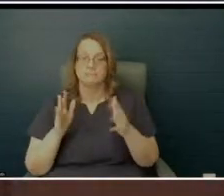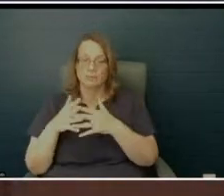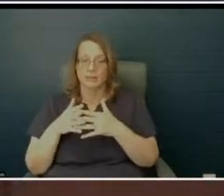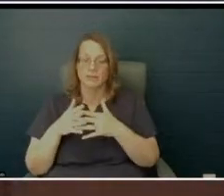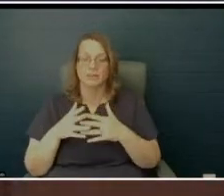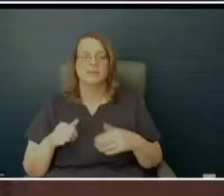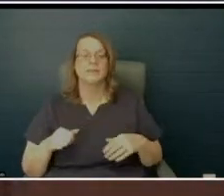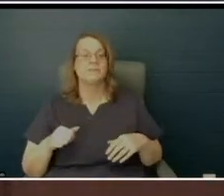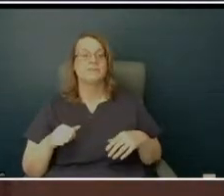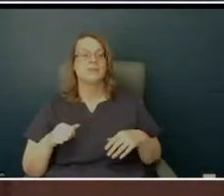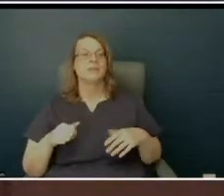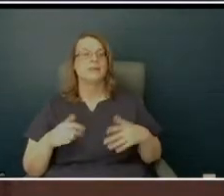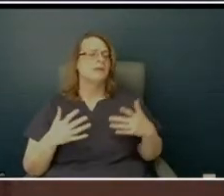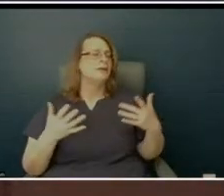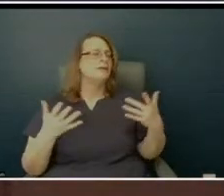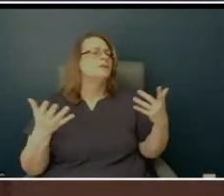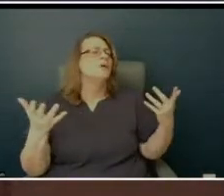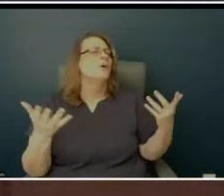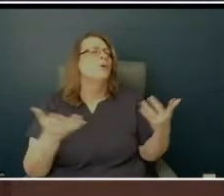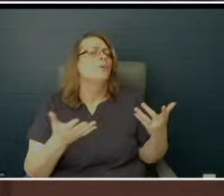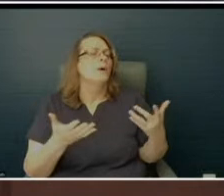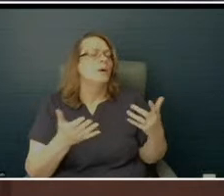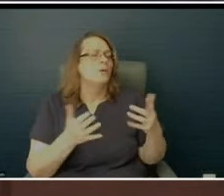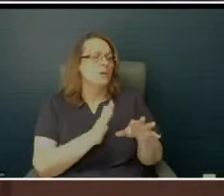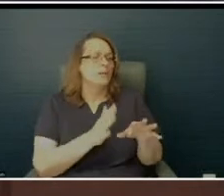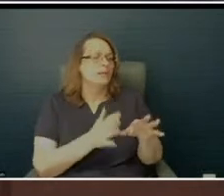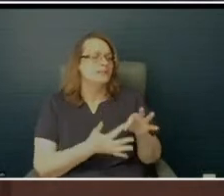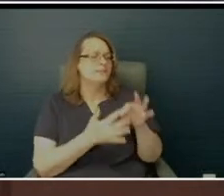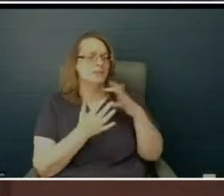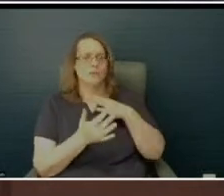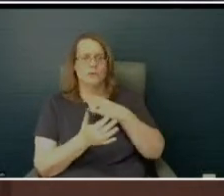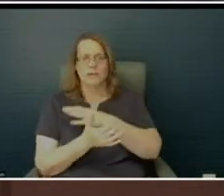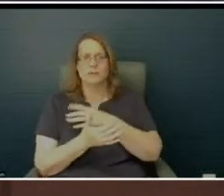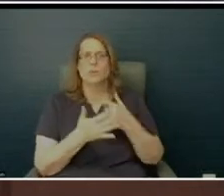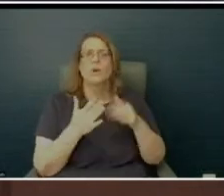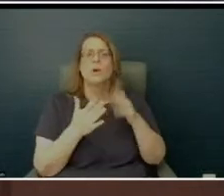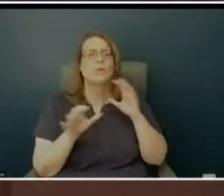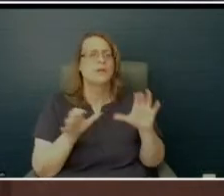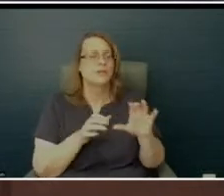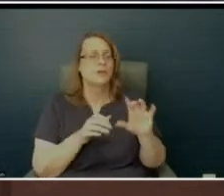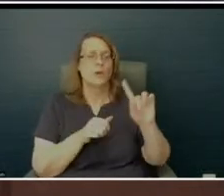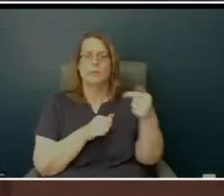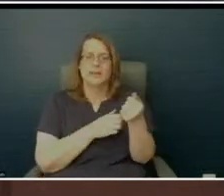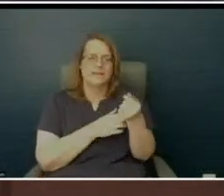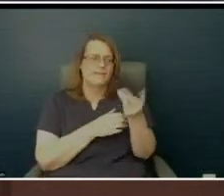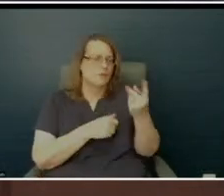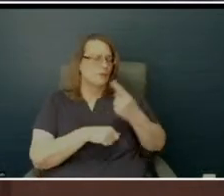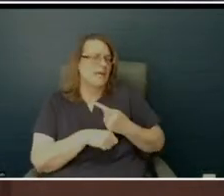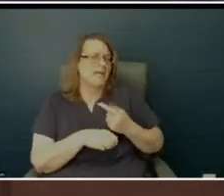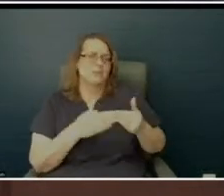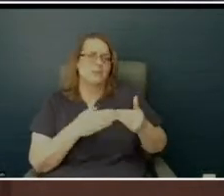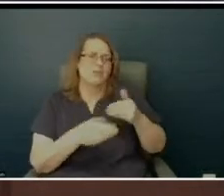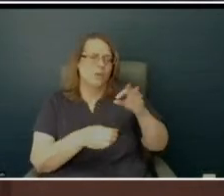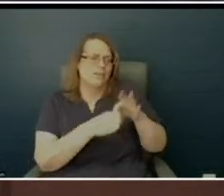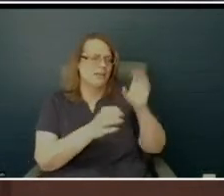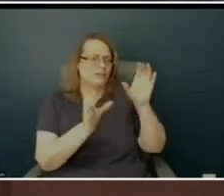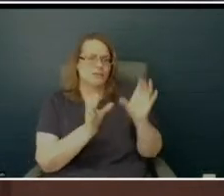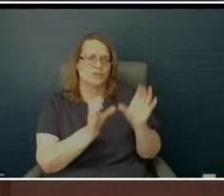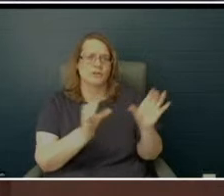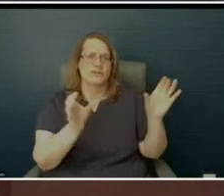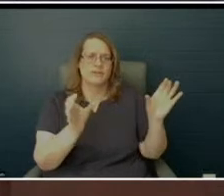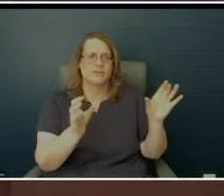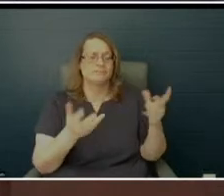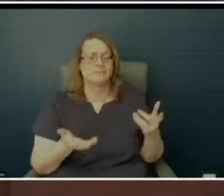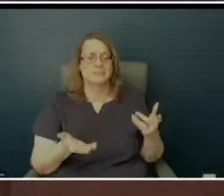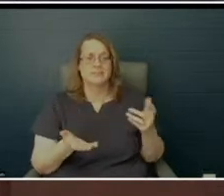here, what would a special counsel do? With only days to go until election certification, it wasn't to investigate